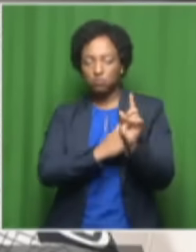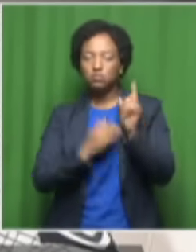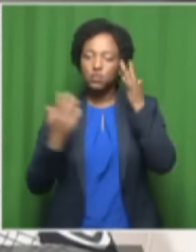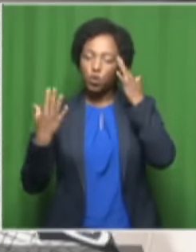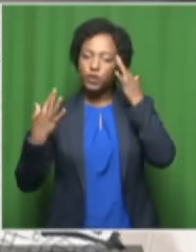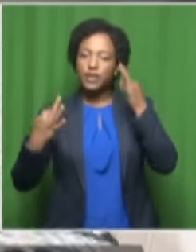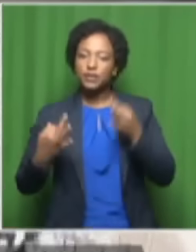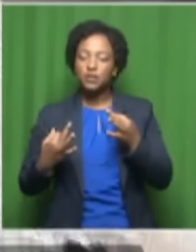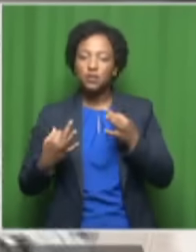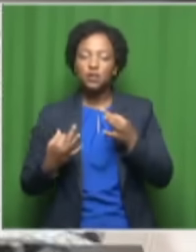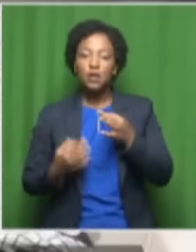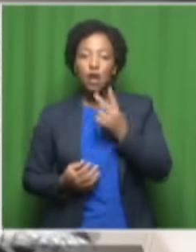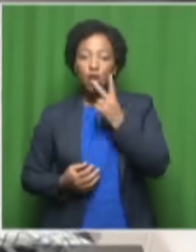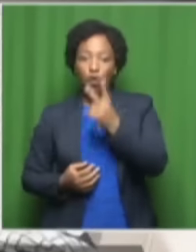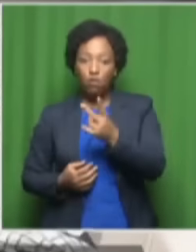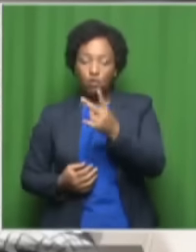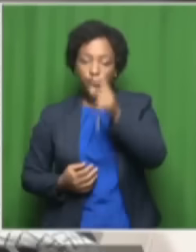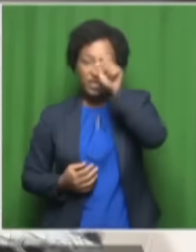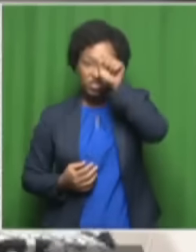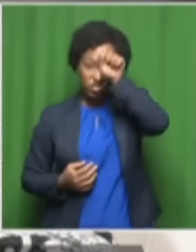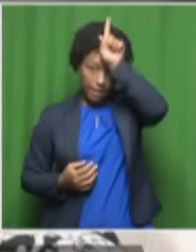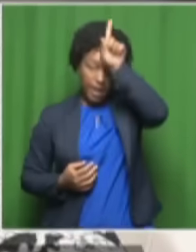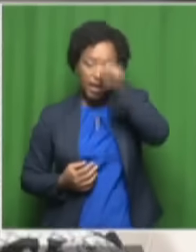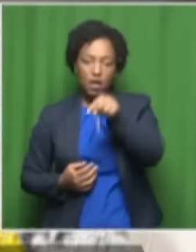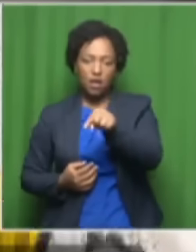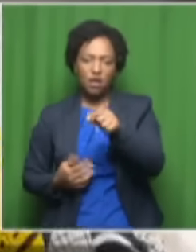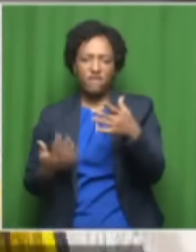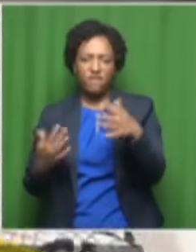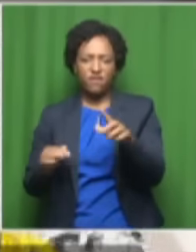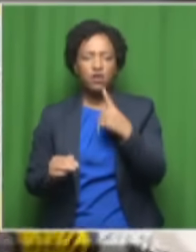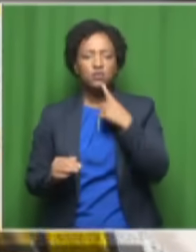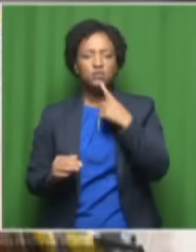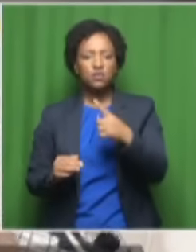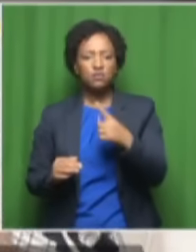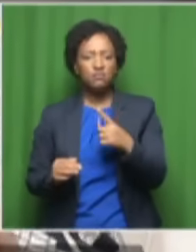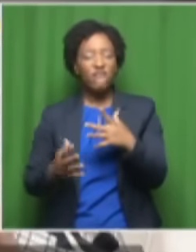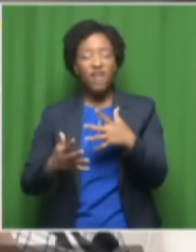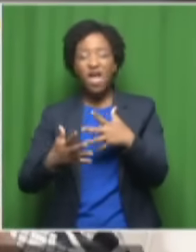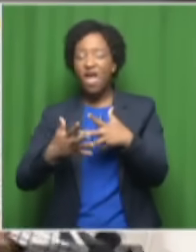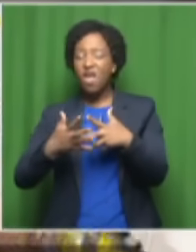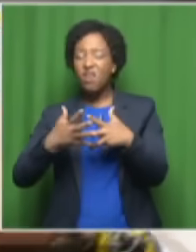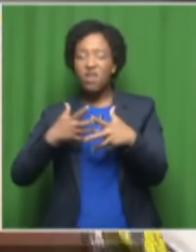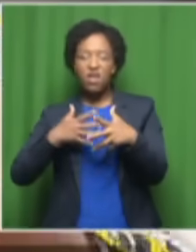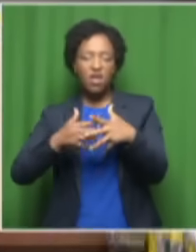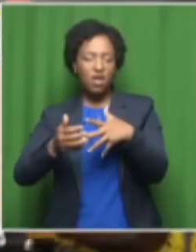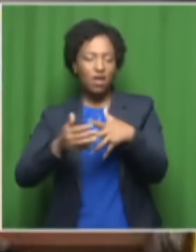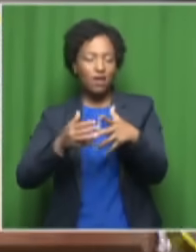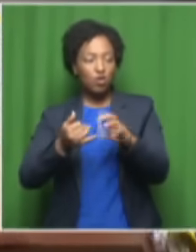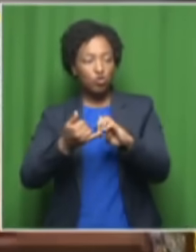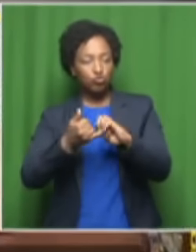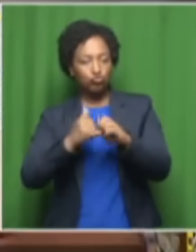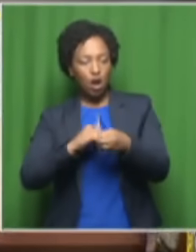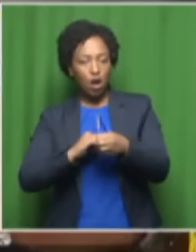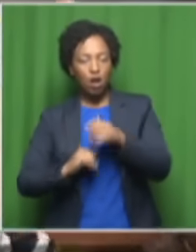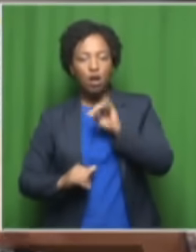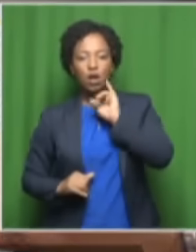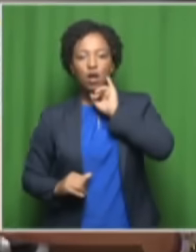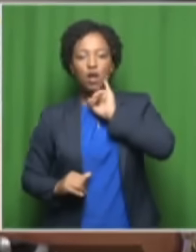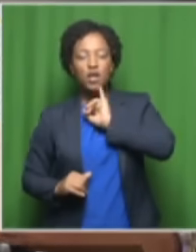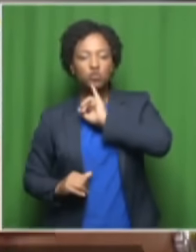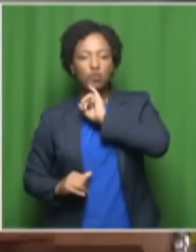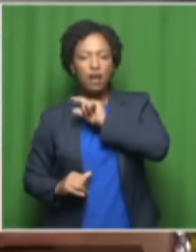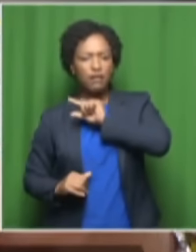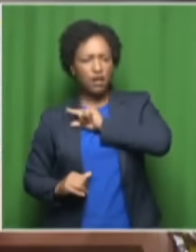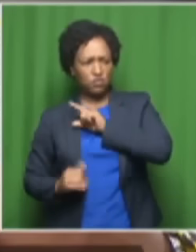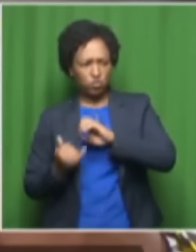this weekend. They literally came out saying, we're going to resist any attempt to find Israel guilty.